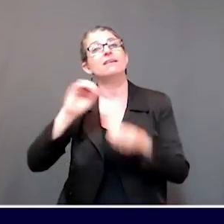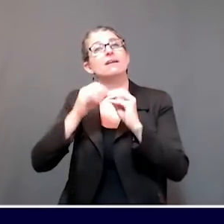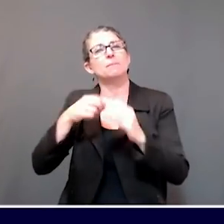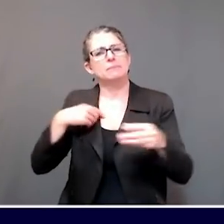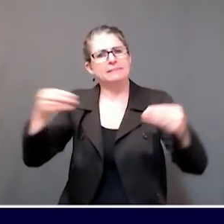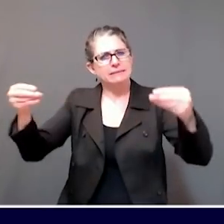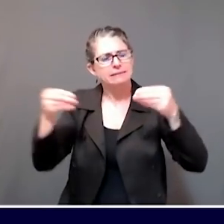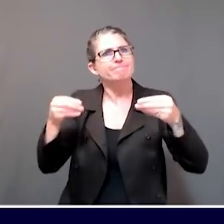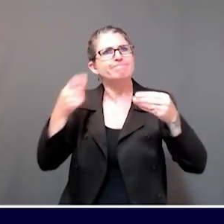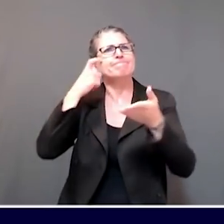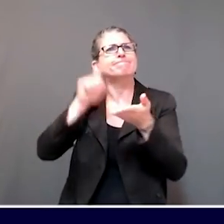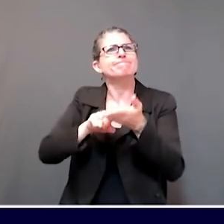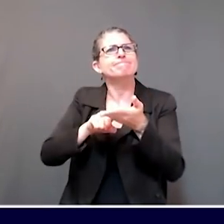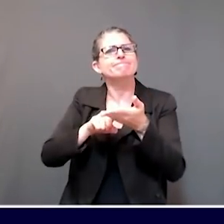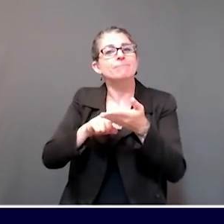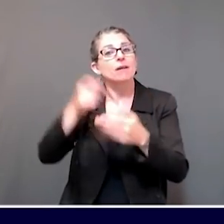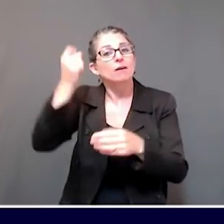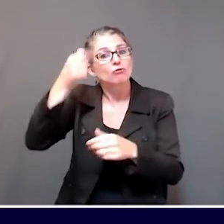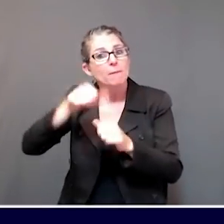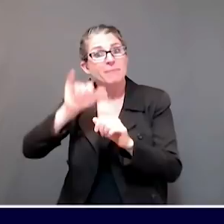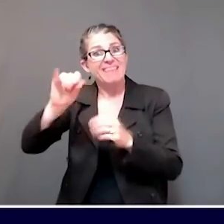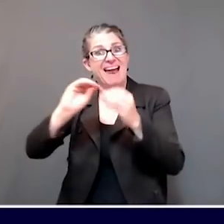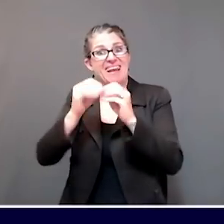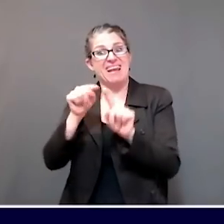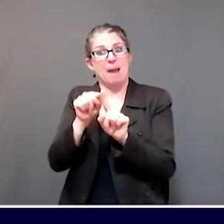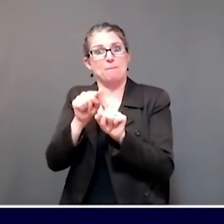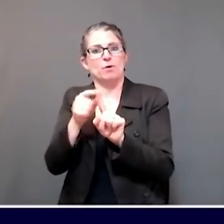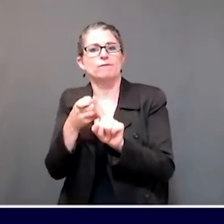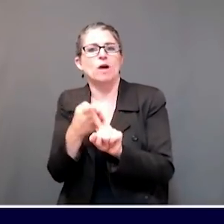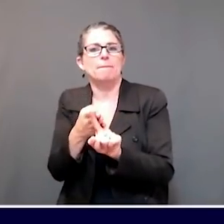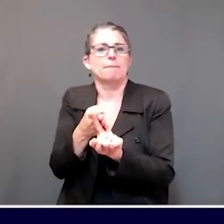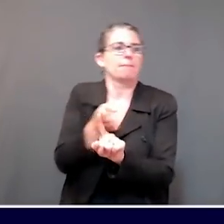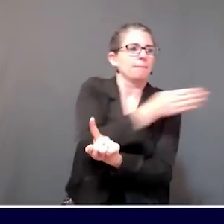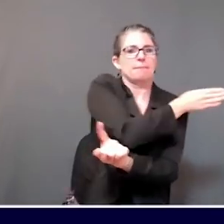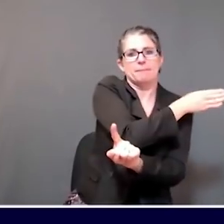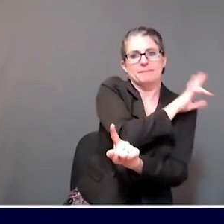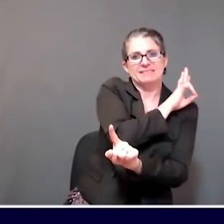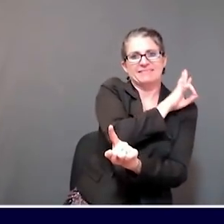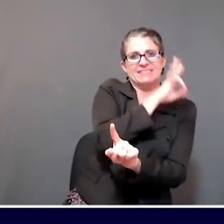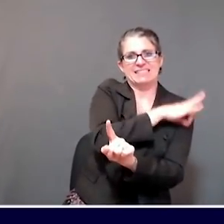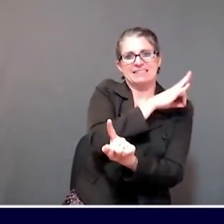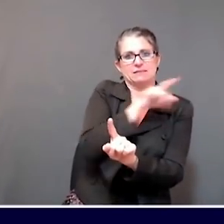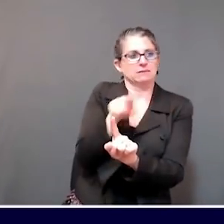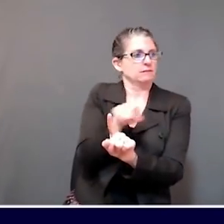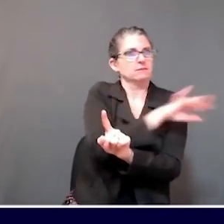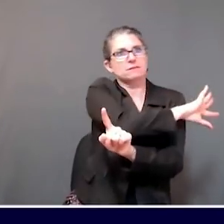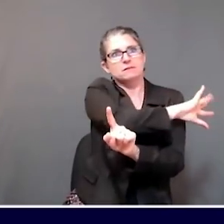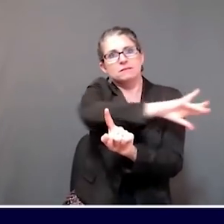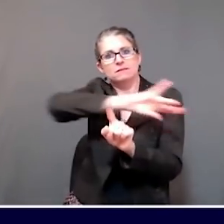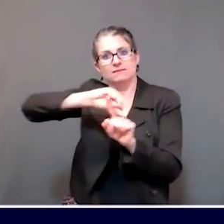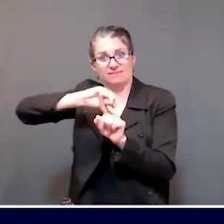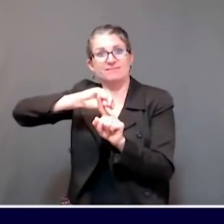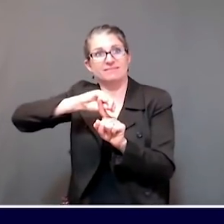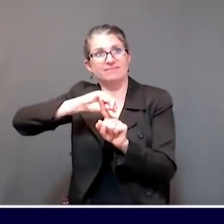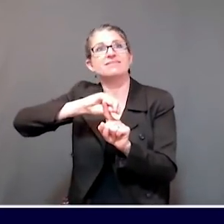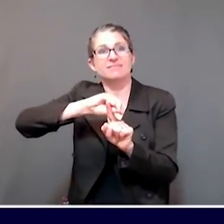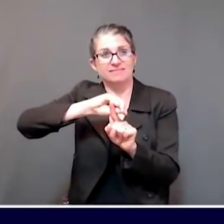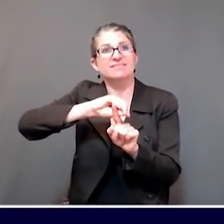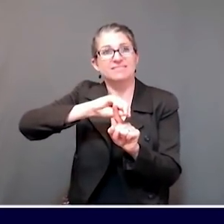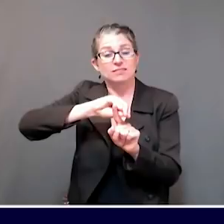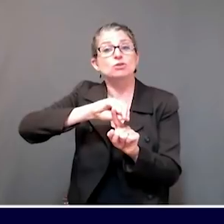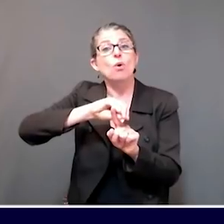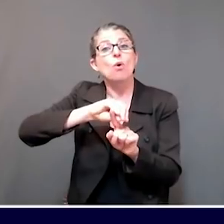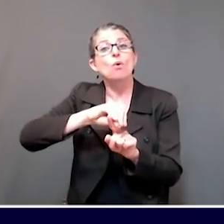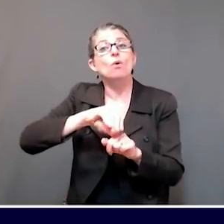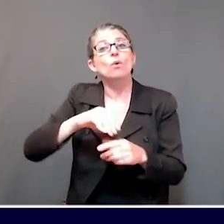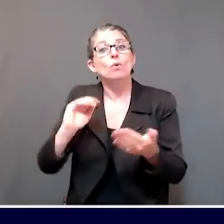last 7 days, the number of new cases, not just in Maine, but elsewhere, as well as the volume of